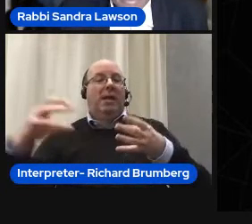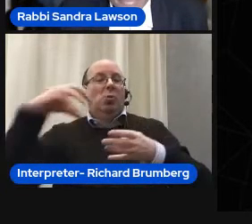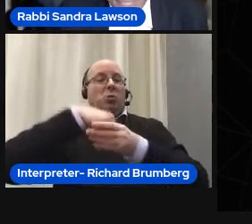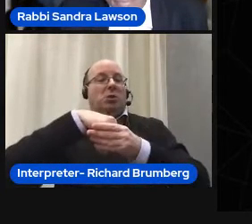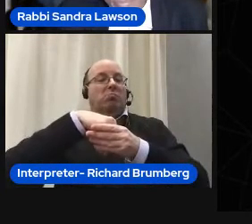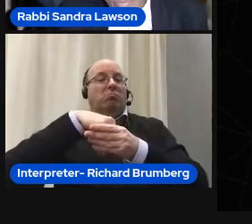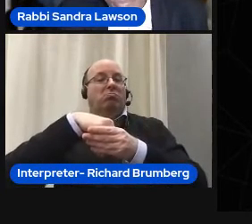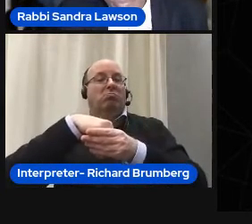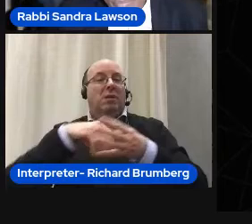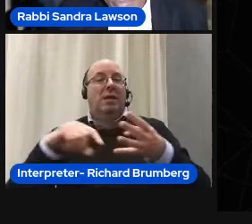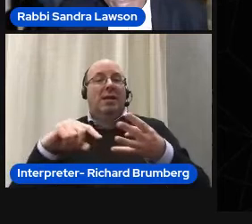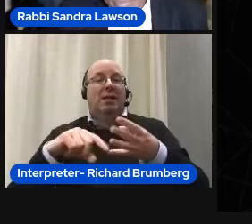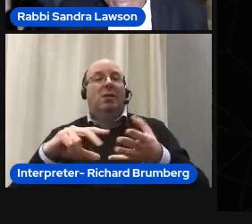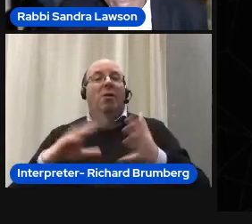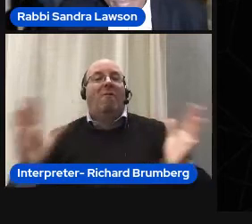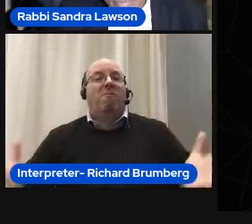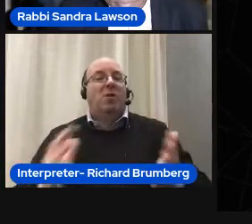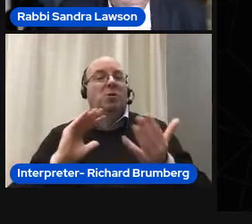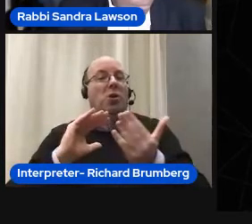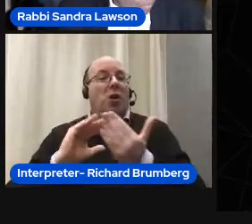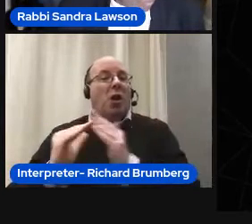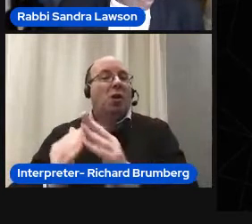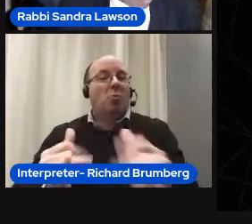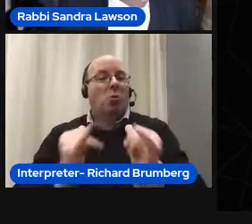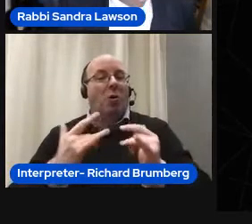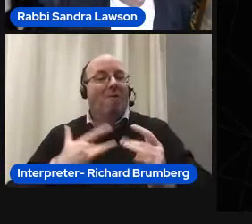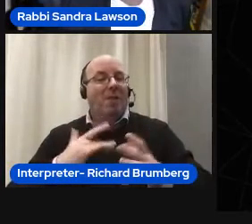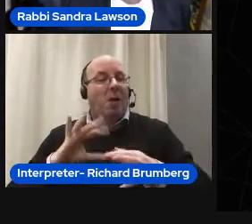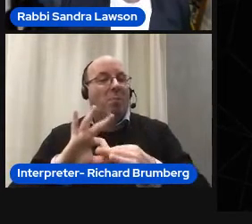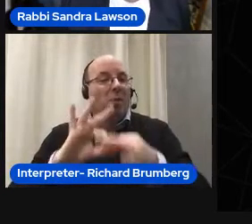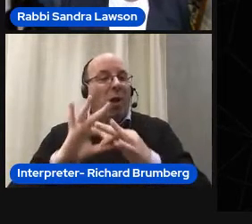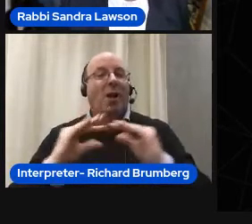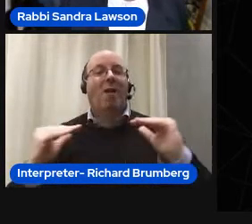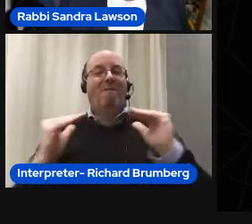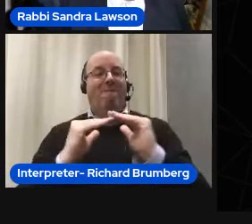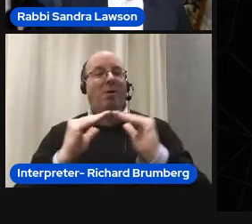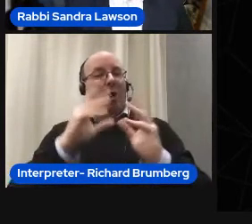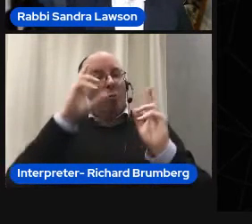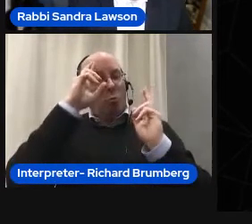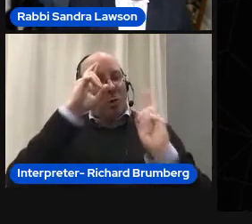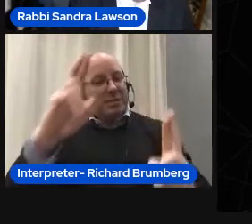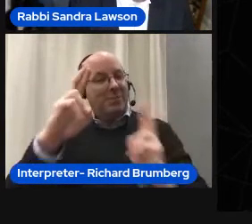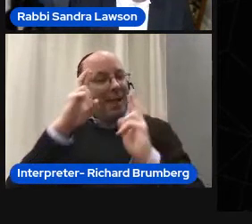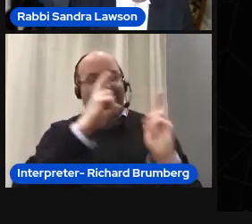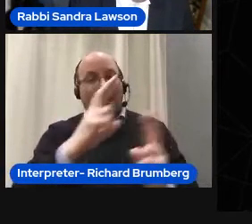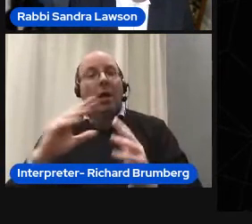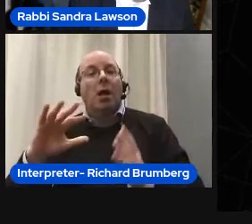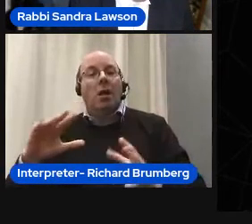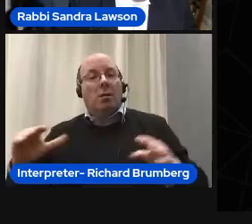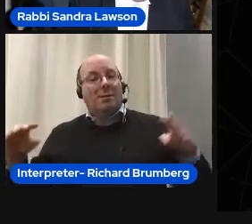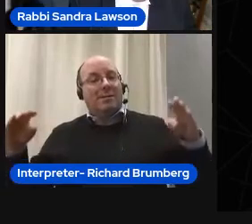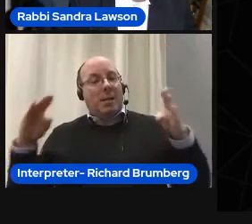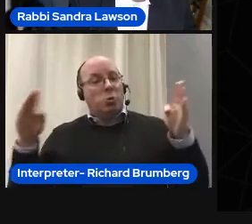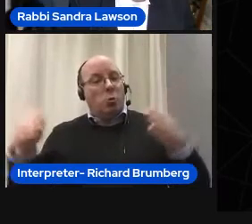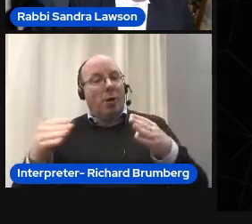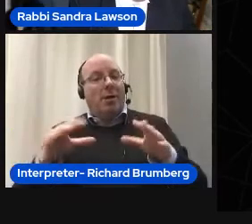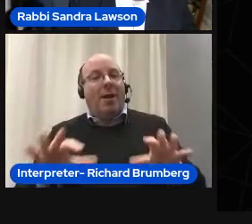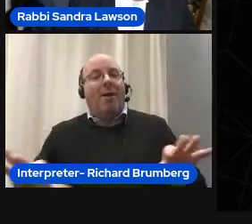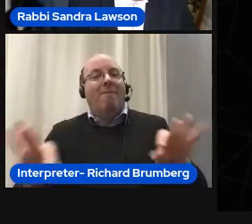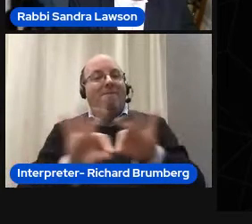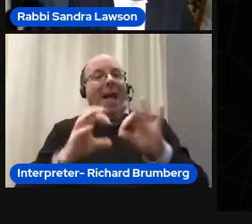inclusion. Inclusion fosters a communal spirit of belonging, fairness, and respect by centering, value,